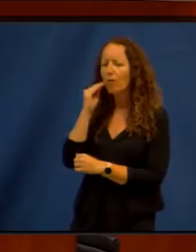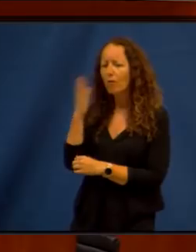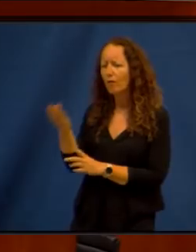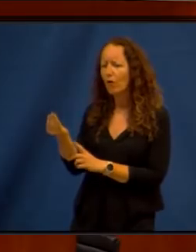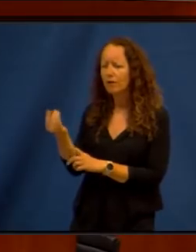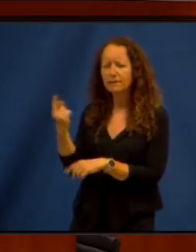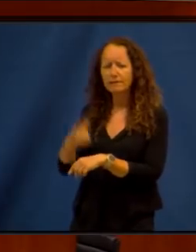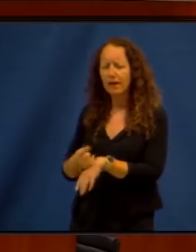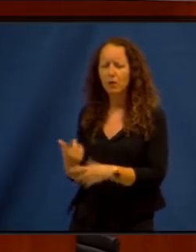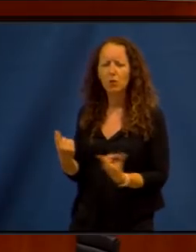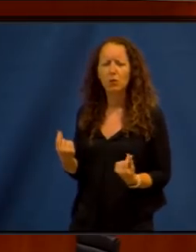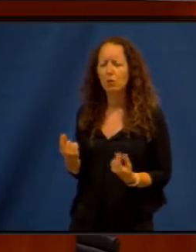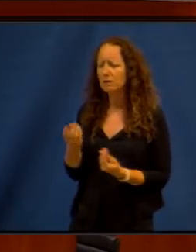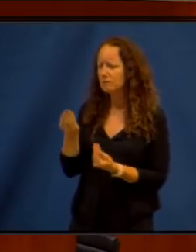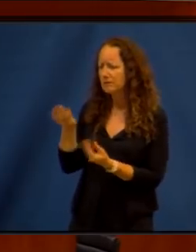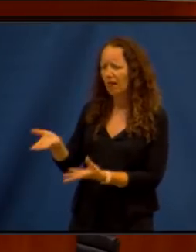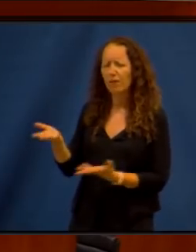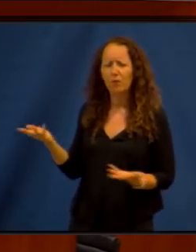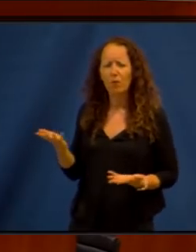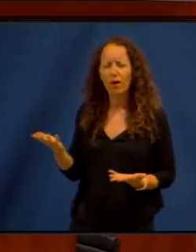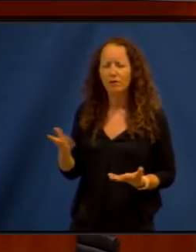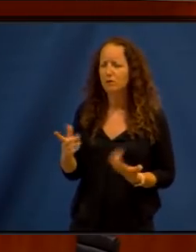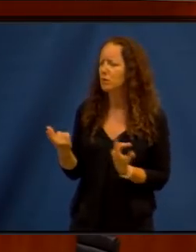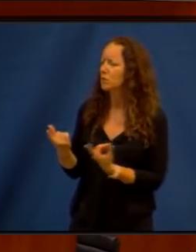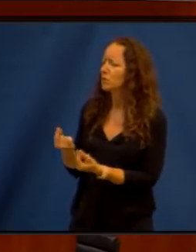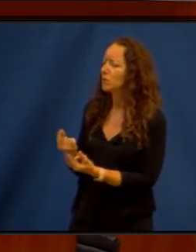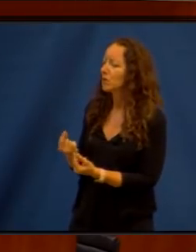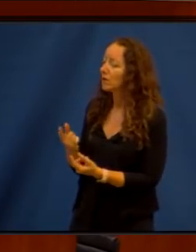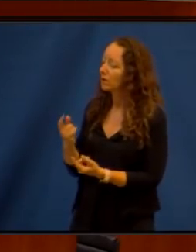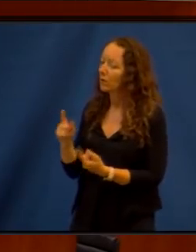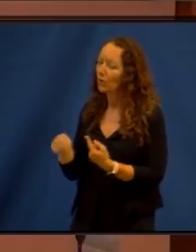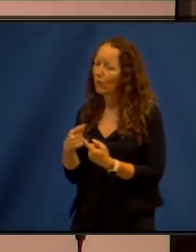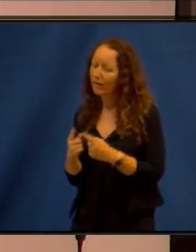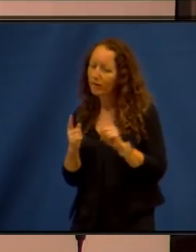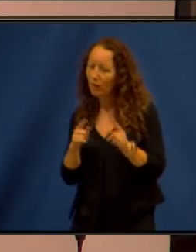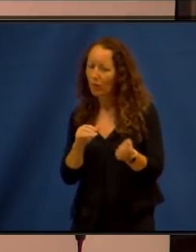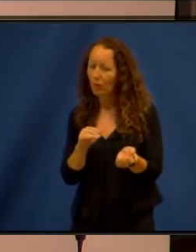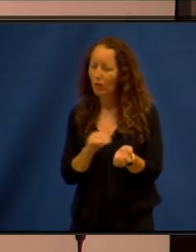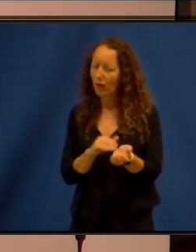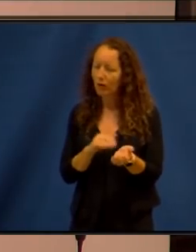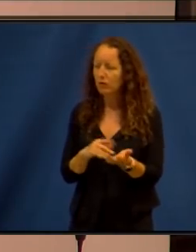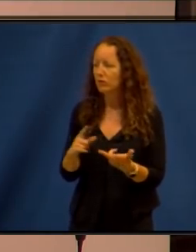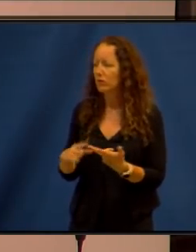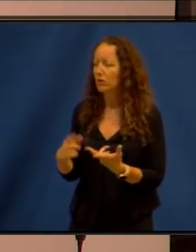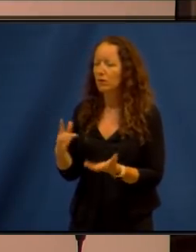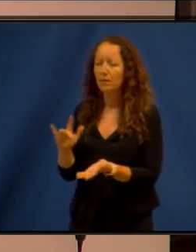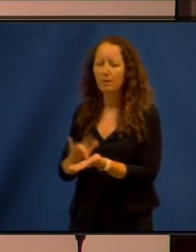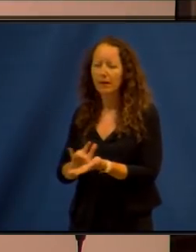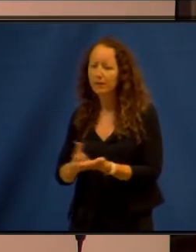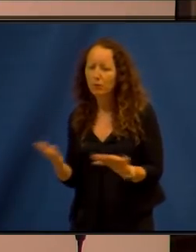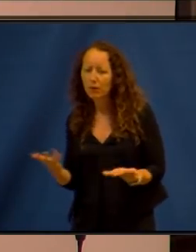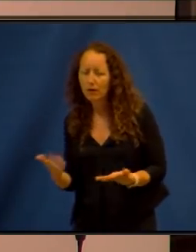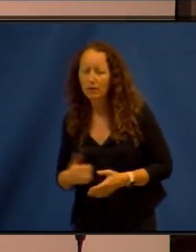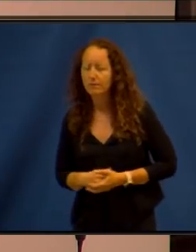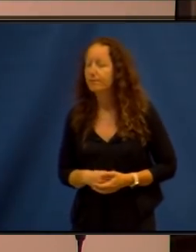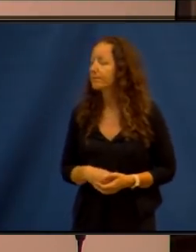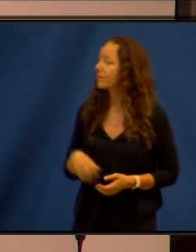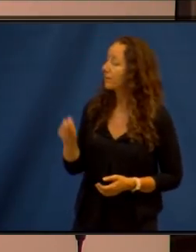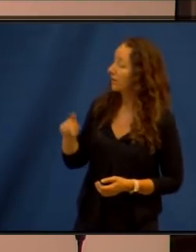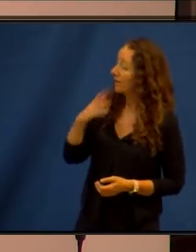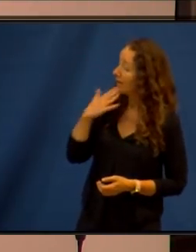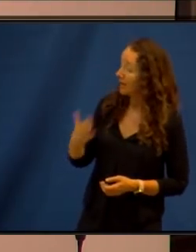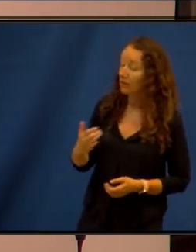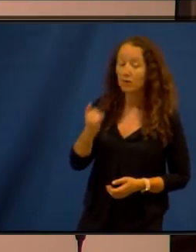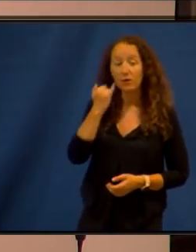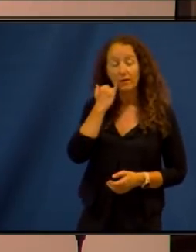they're going to be at home, as far as treatment options? So, thank you. They are, if they're a positive